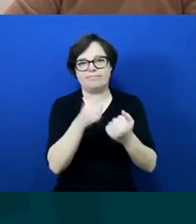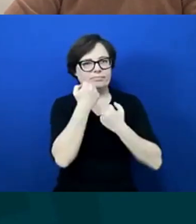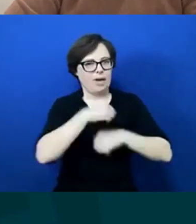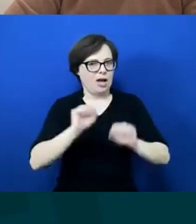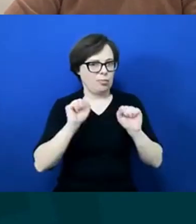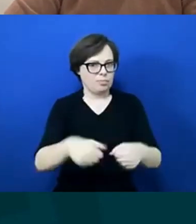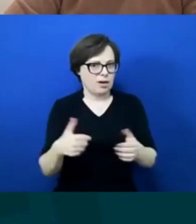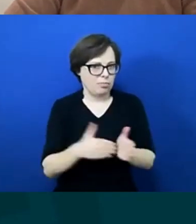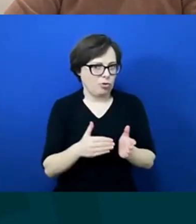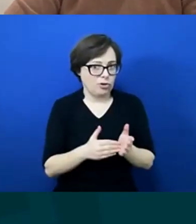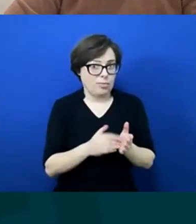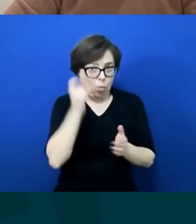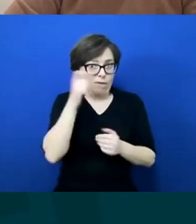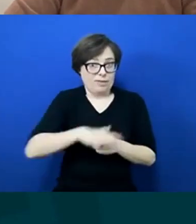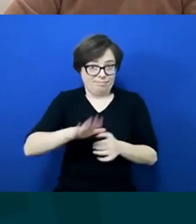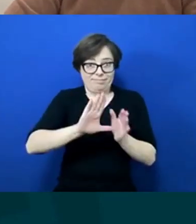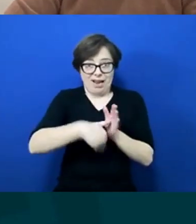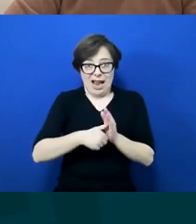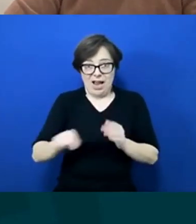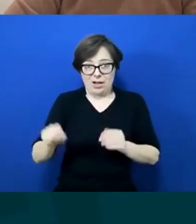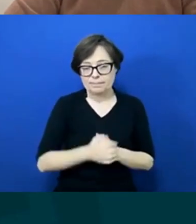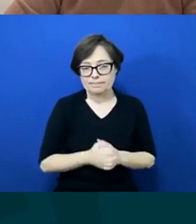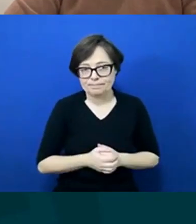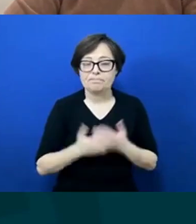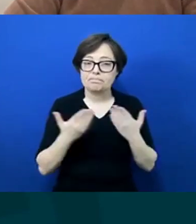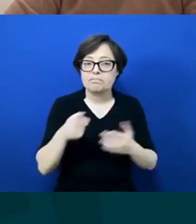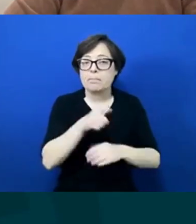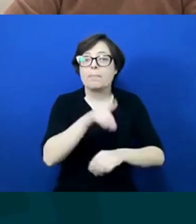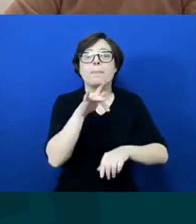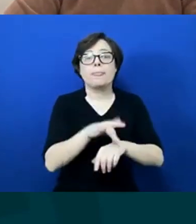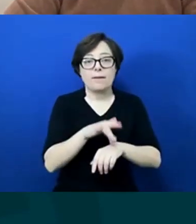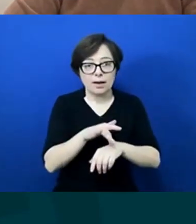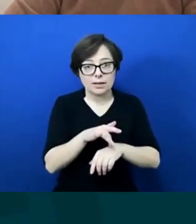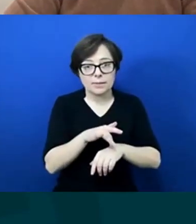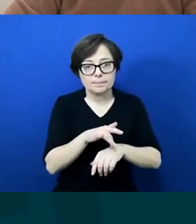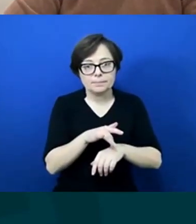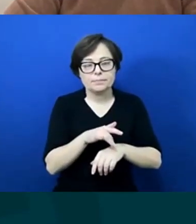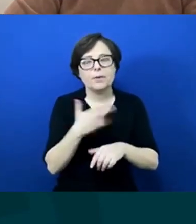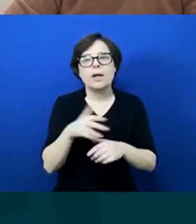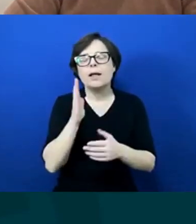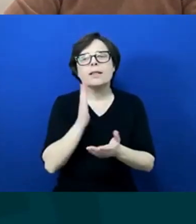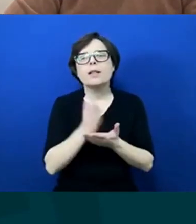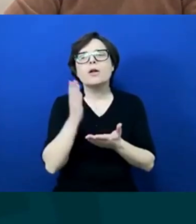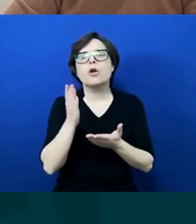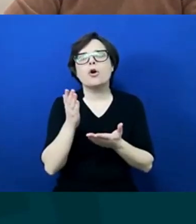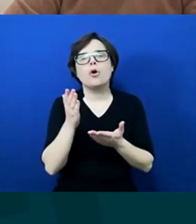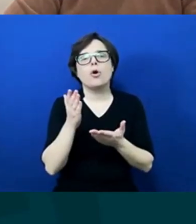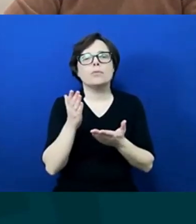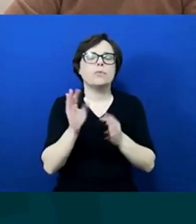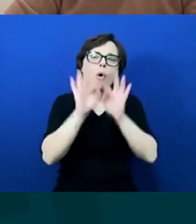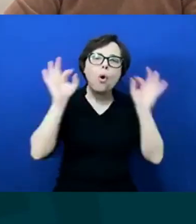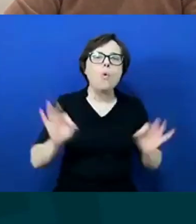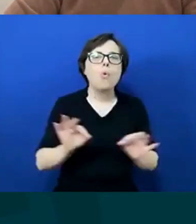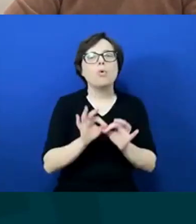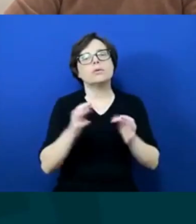these effects do not only reduce the well-being of citizens and the quality of life, but